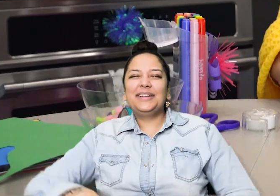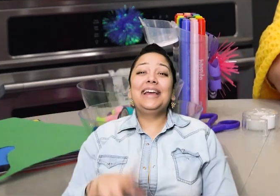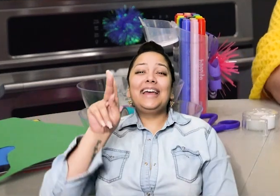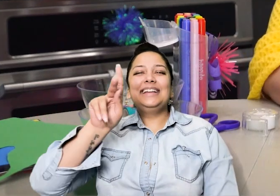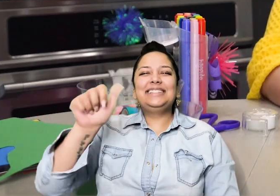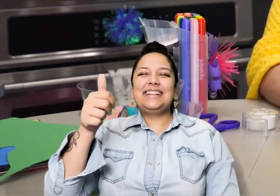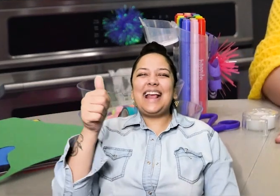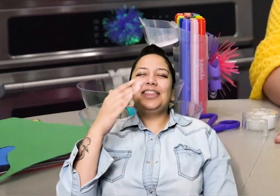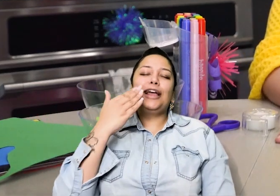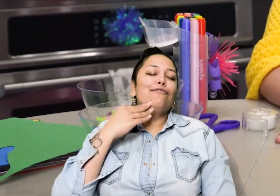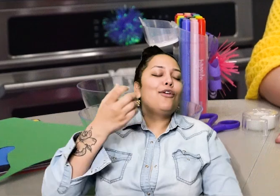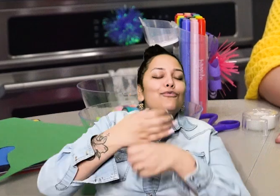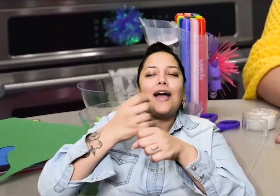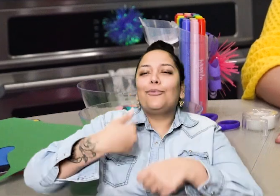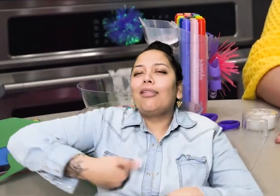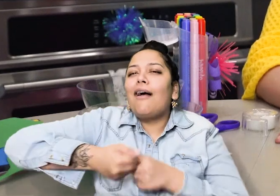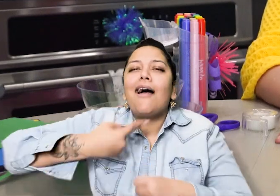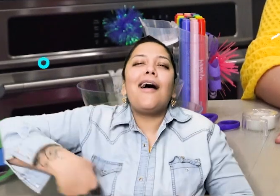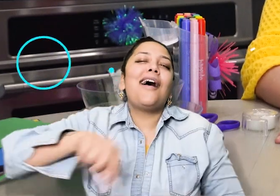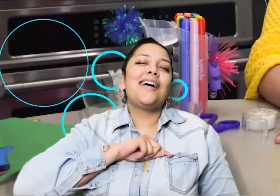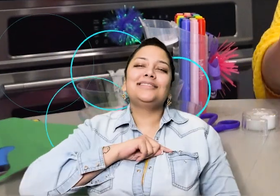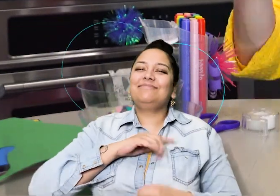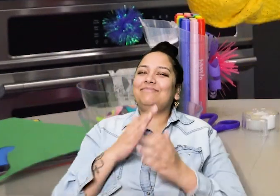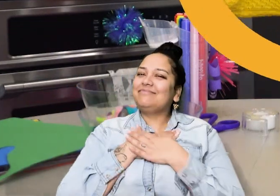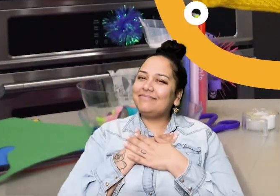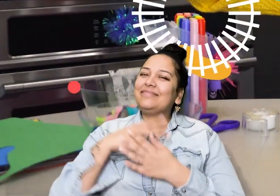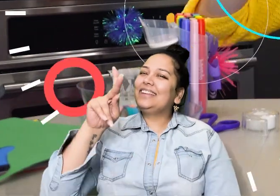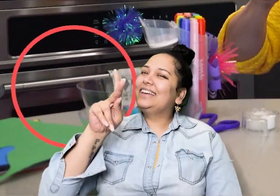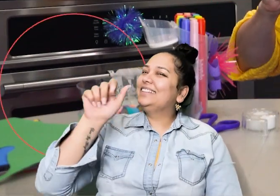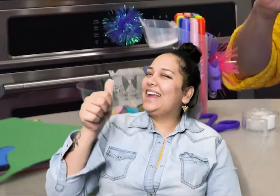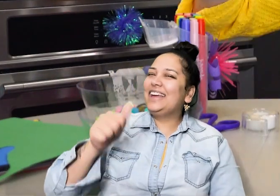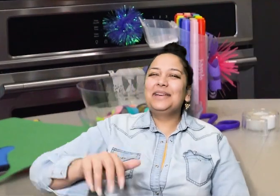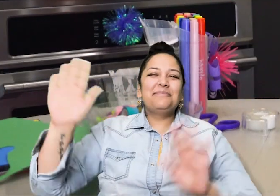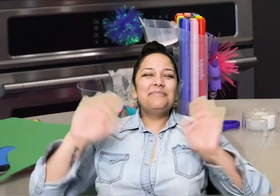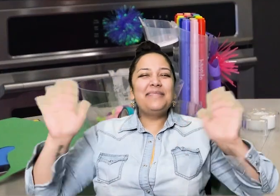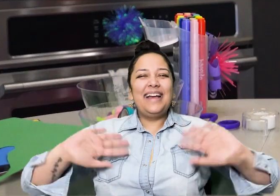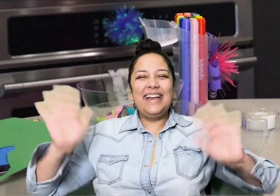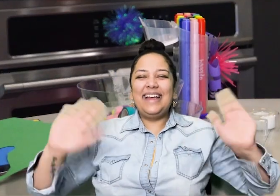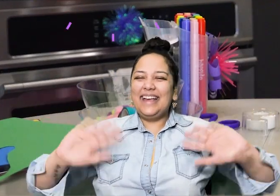Well, thank you for joining me for another Crafternoon with me, K10.